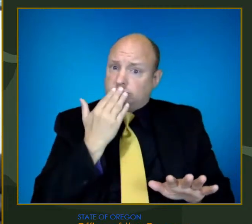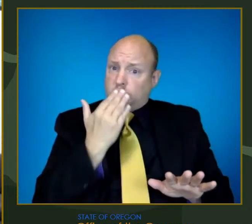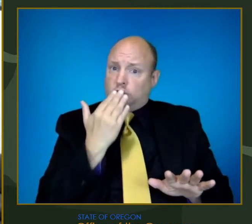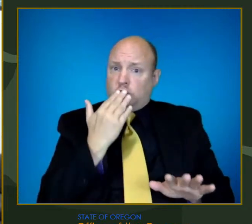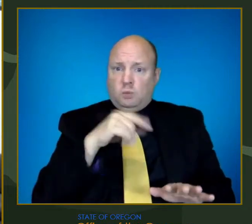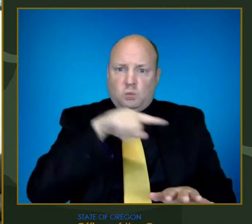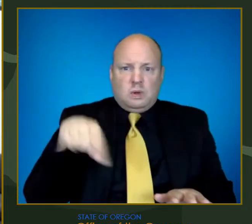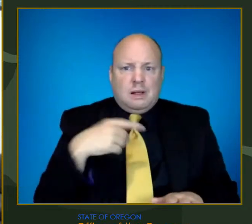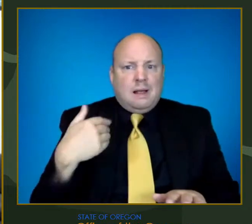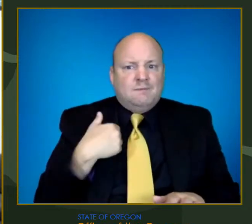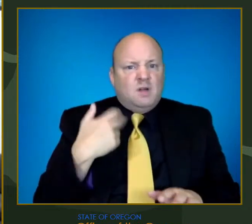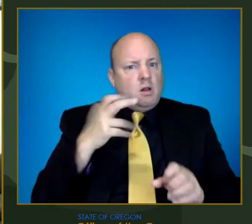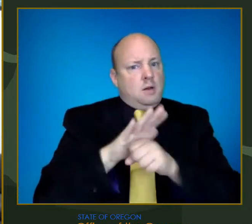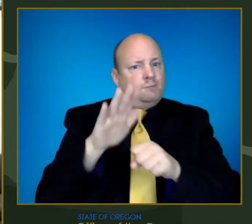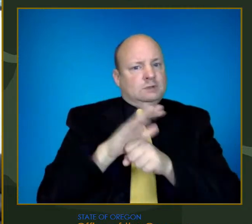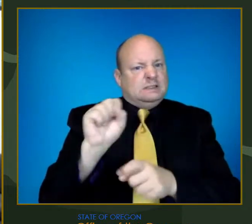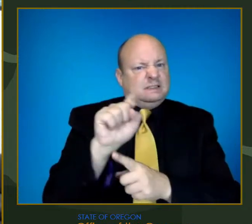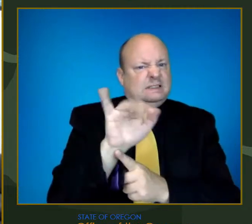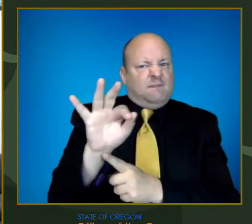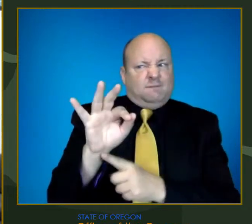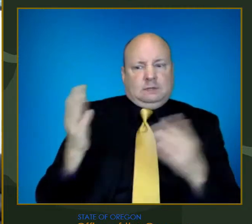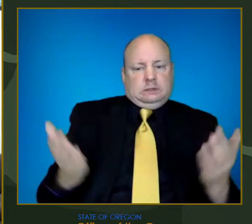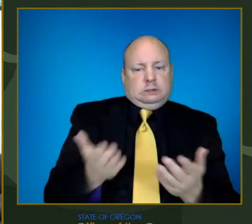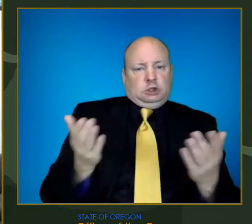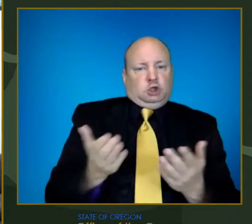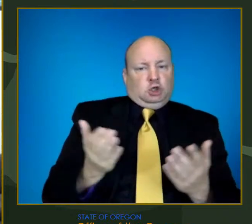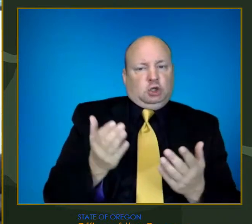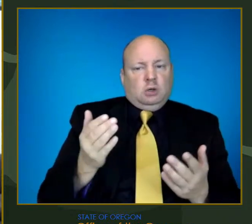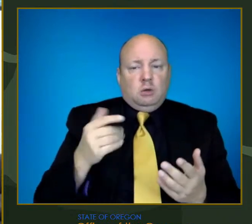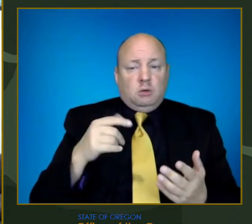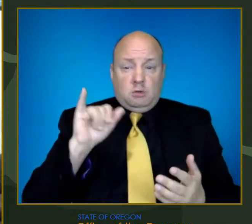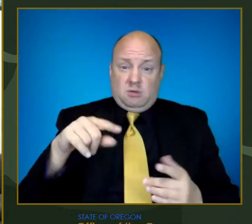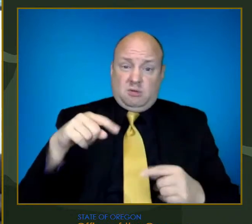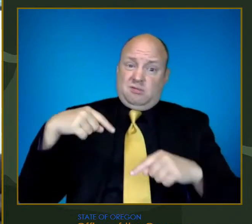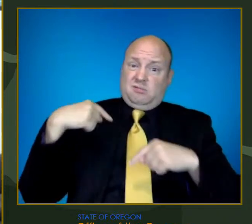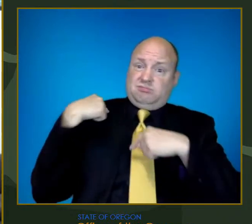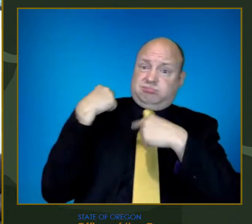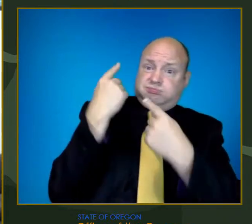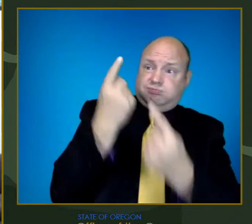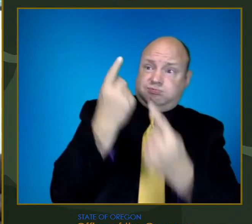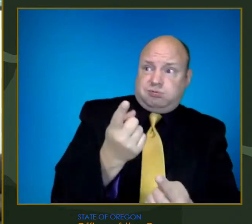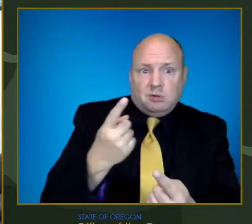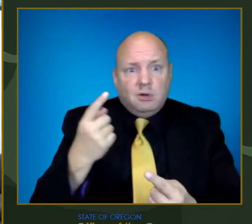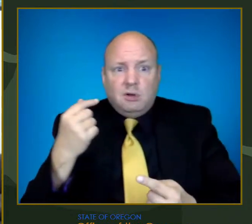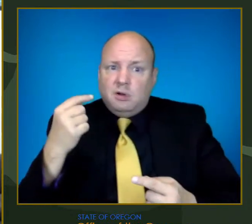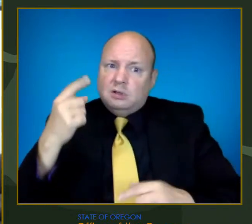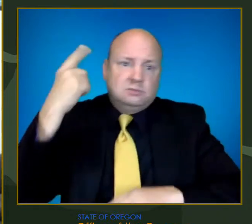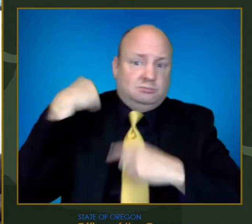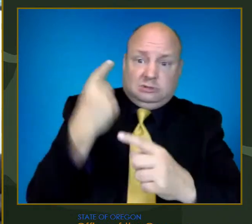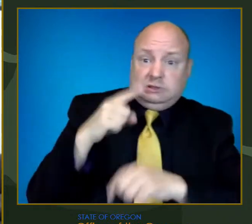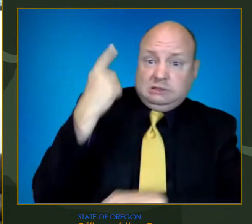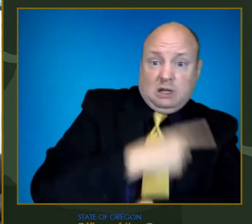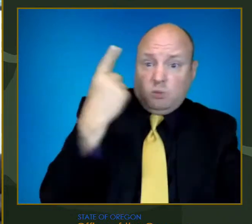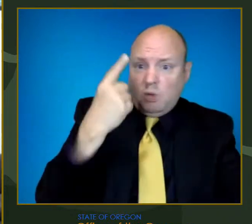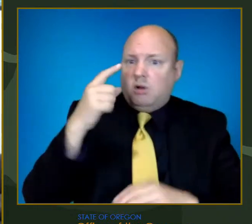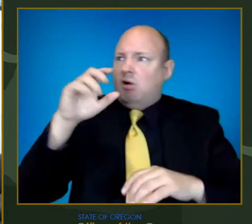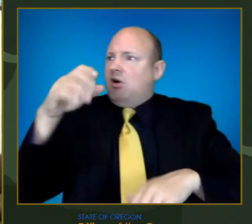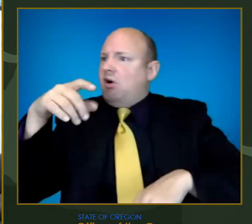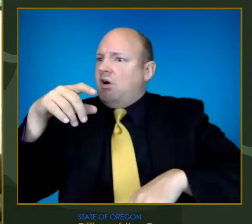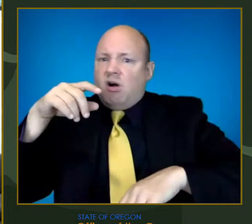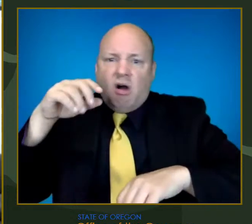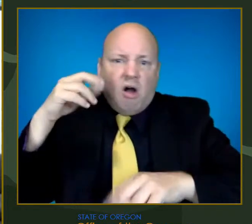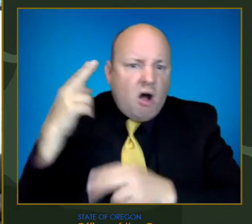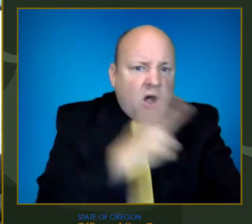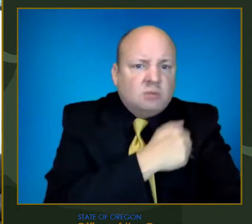one of this pandemic, I have remained profoundly grateful to Oregon's committed, caring, and resilient healthcare workers. Here are the steps we're taking